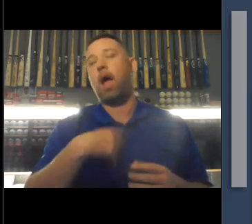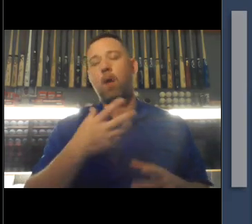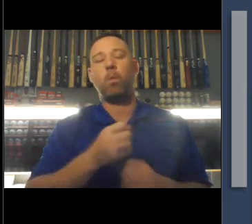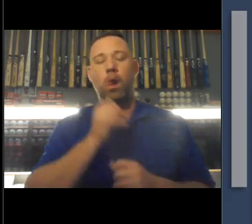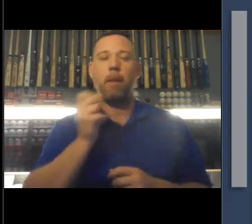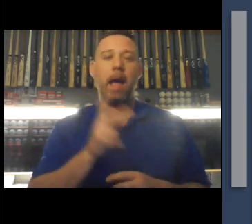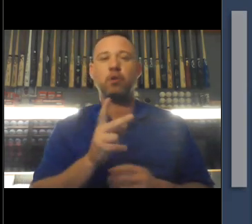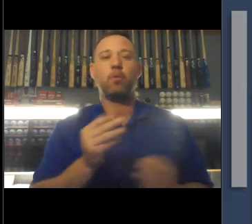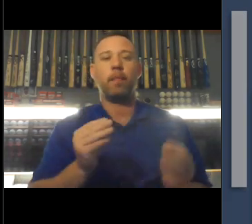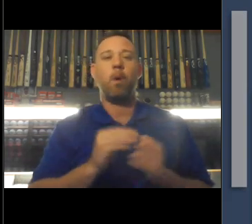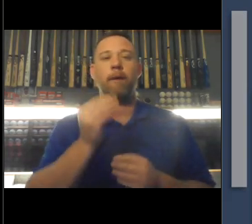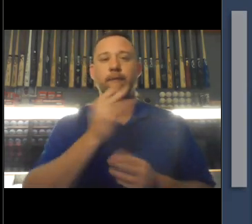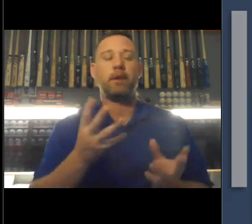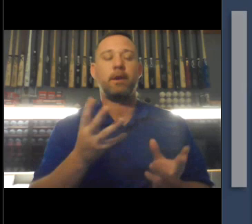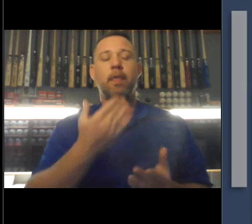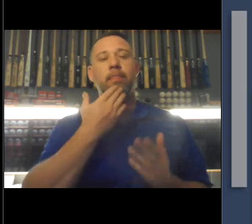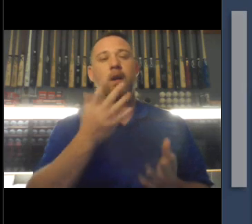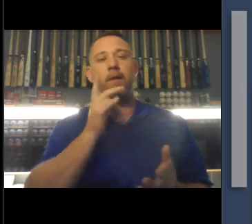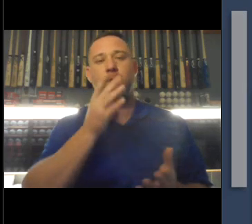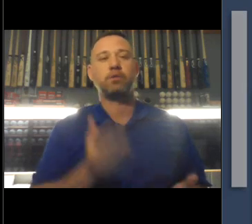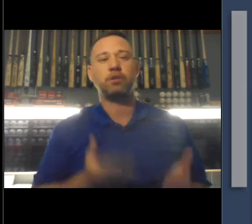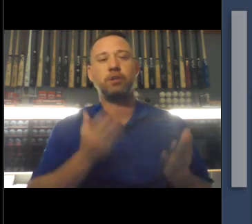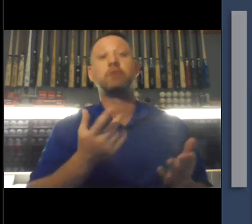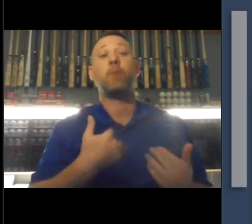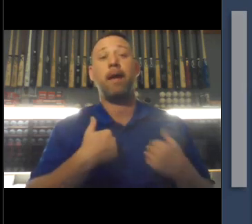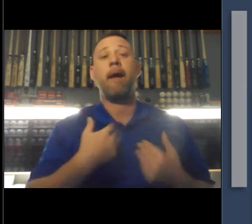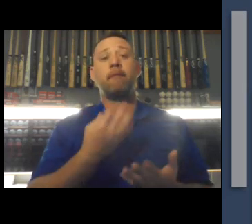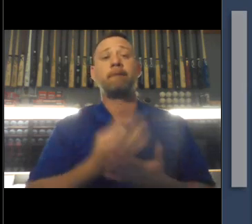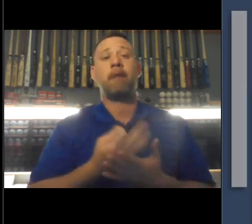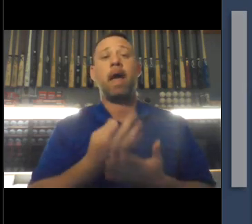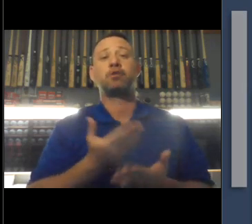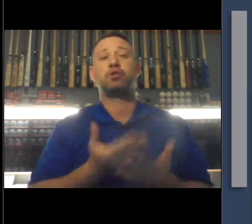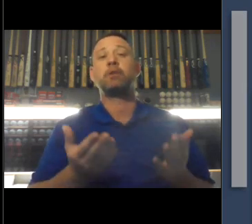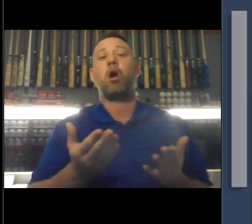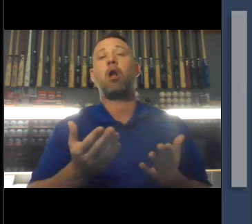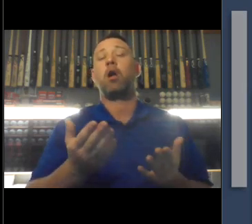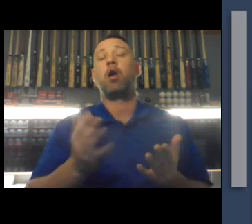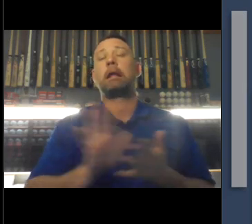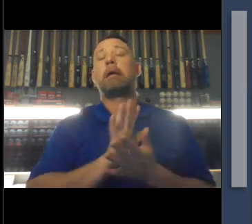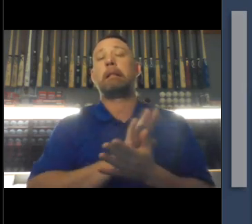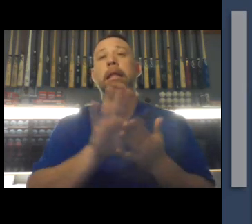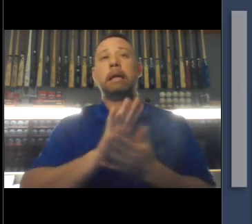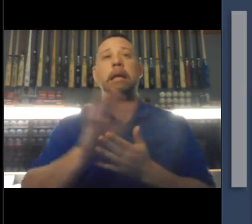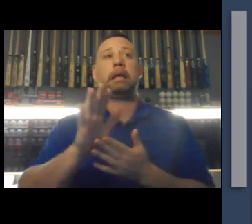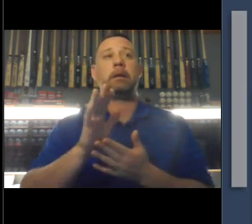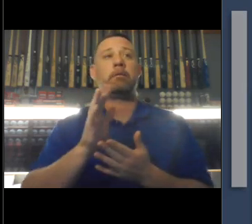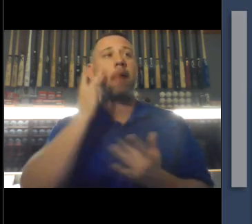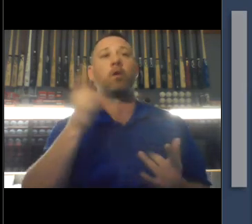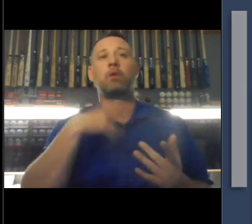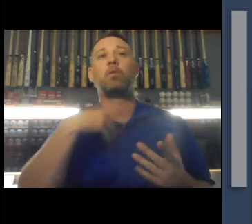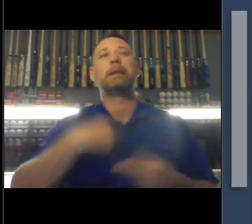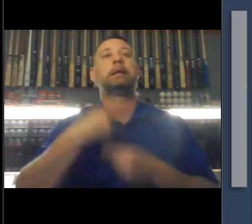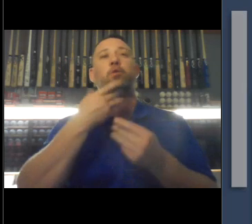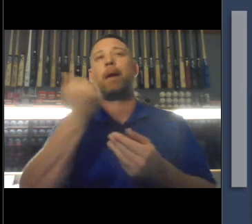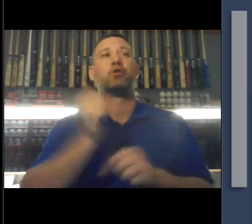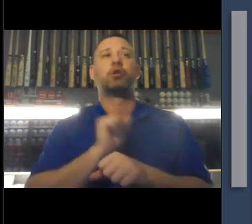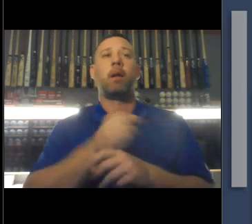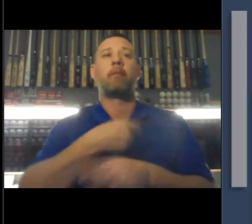more information. And thank you for the suggestion. We do have fact sheets on Clean California. We need to do a better job of getting those out to you all. Thank you.